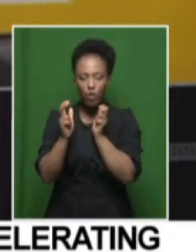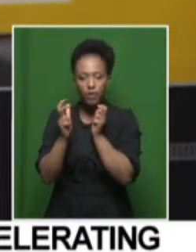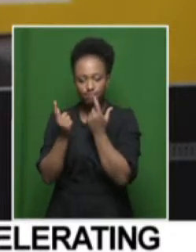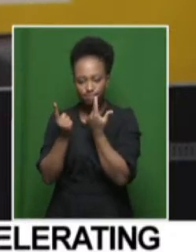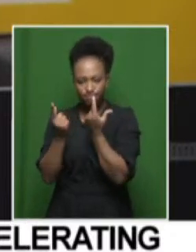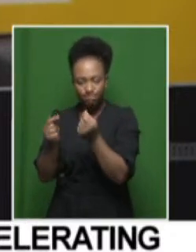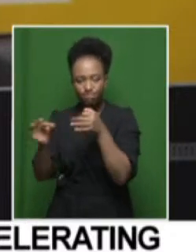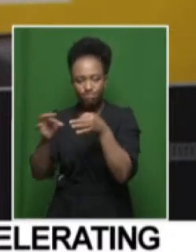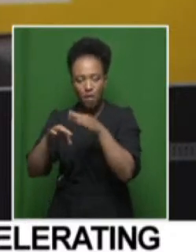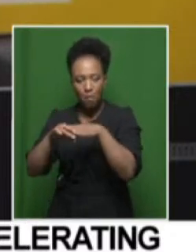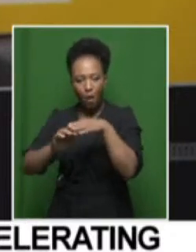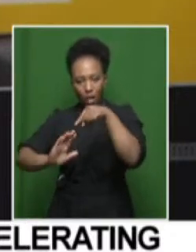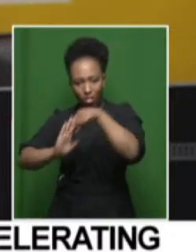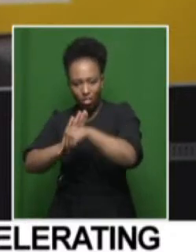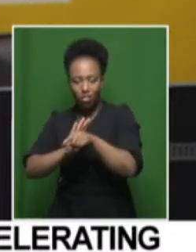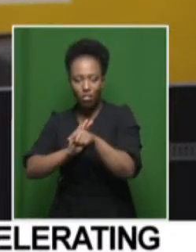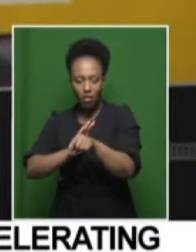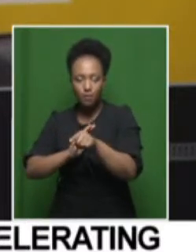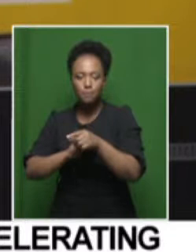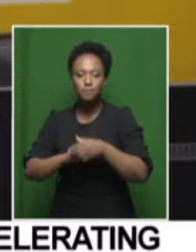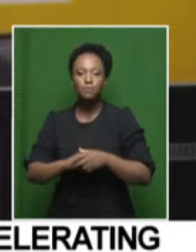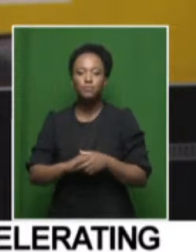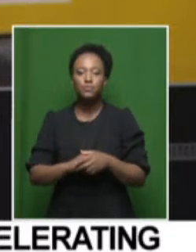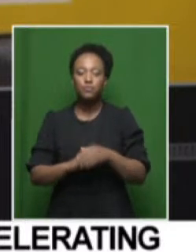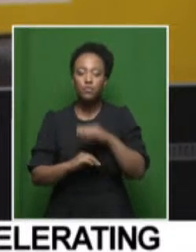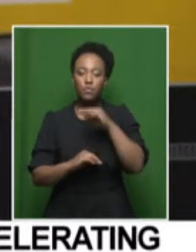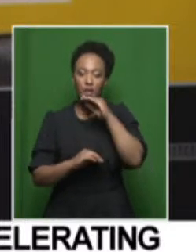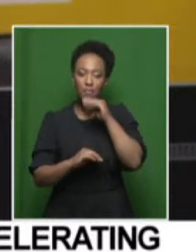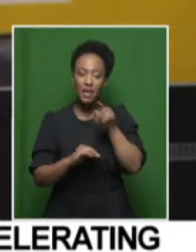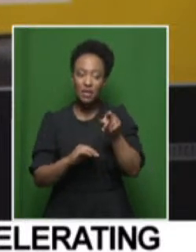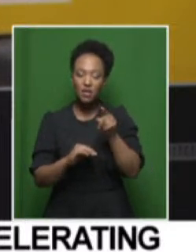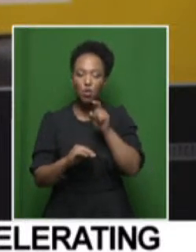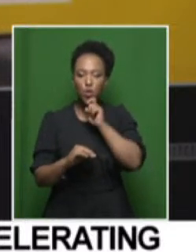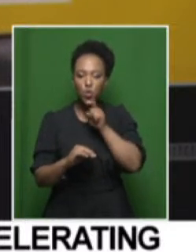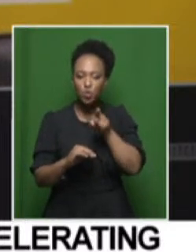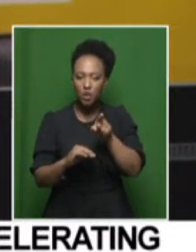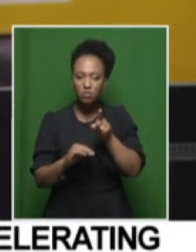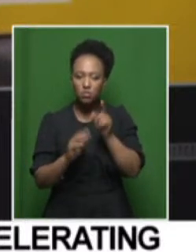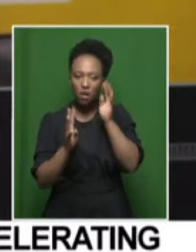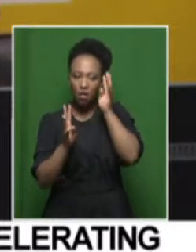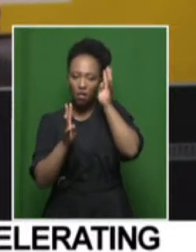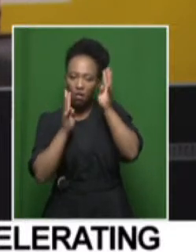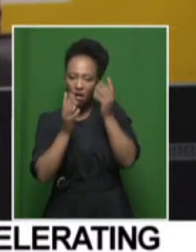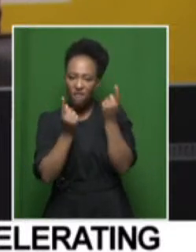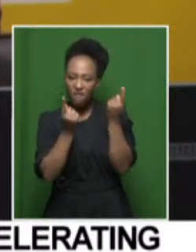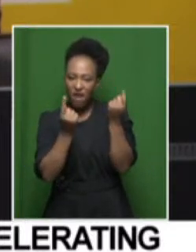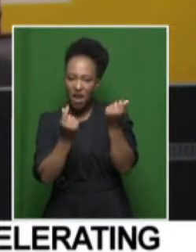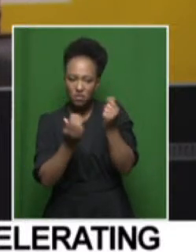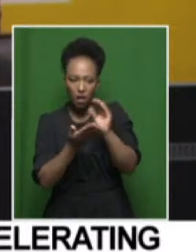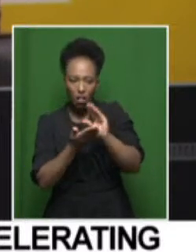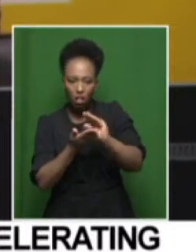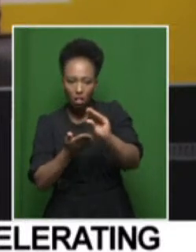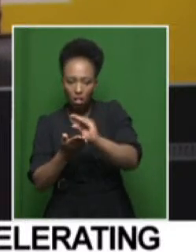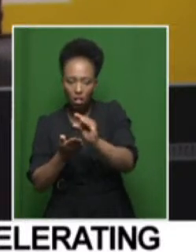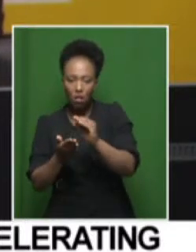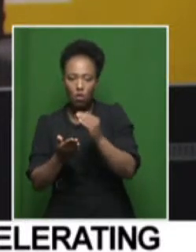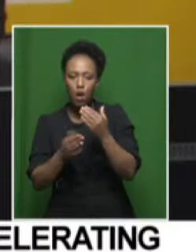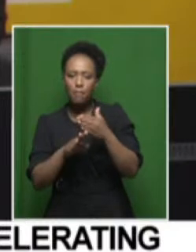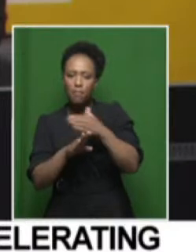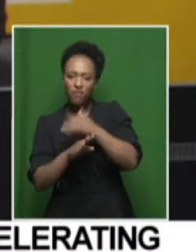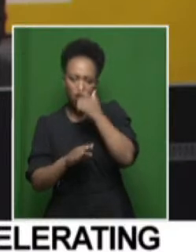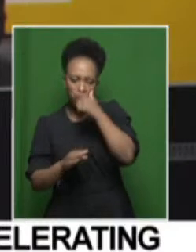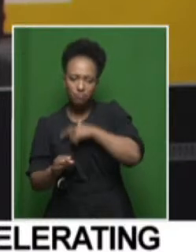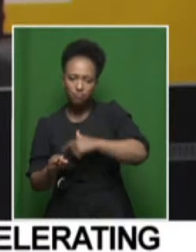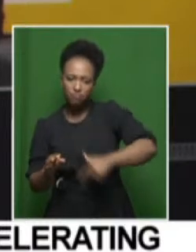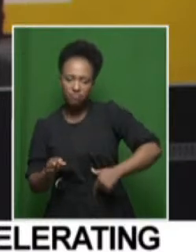it. This approach will include innovative financing and delivery mechanisms as announced by the President in the State